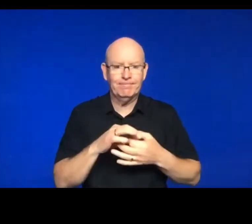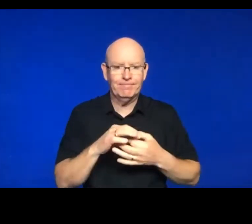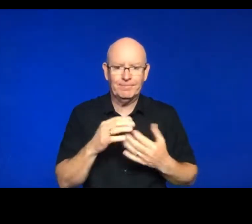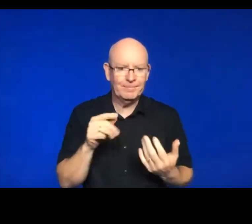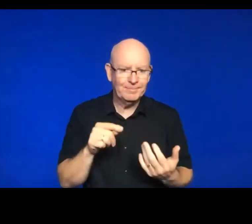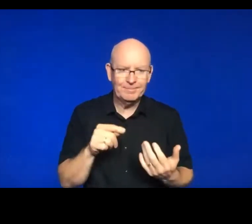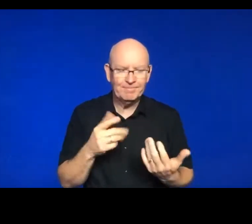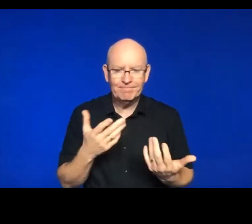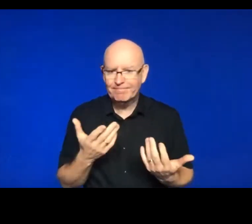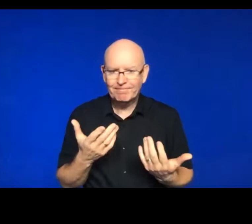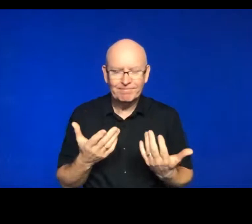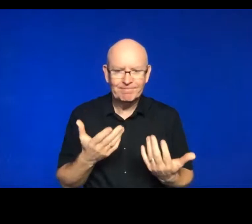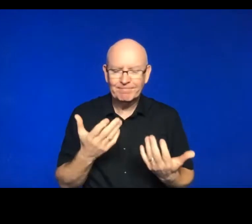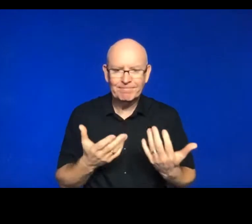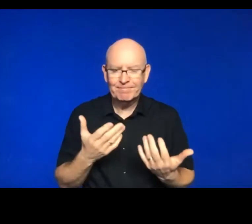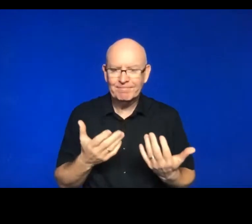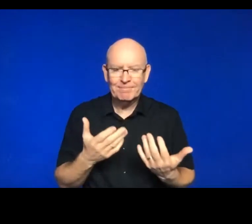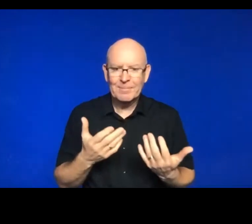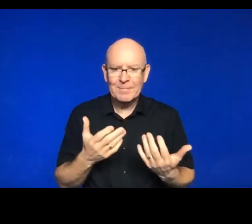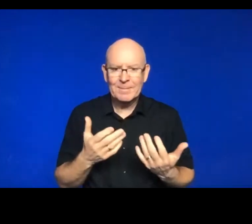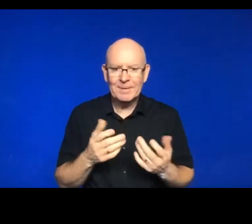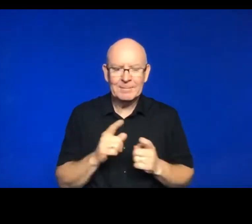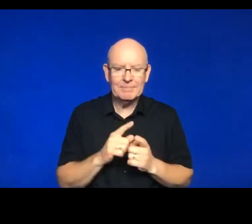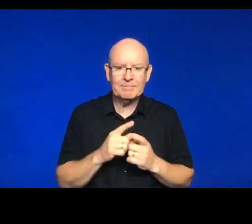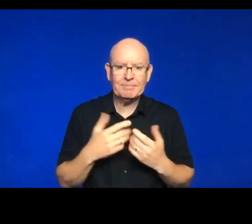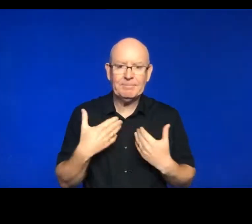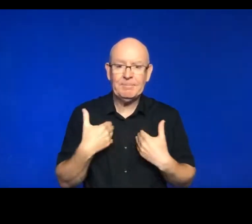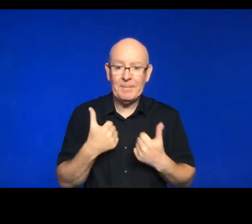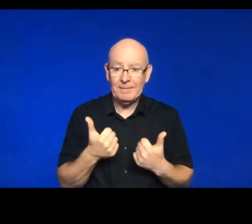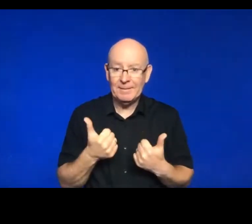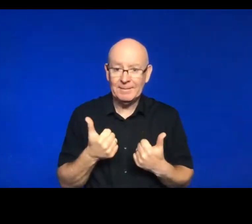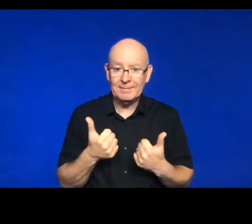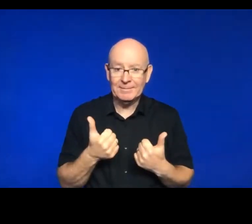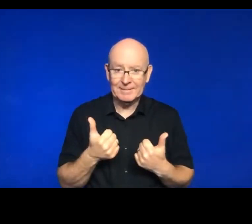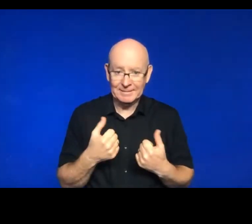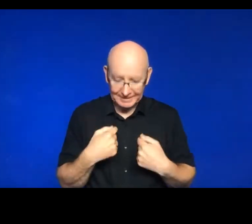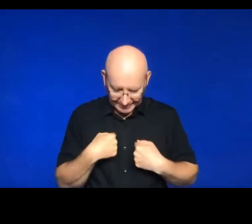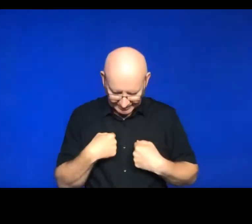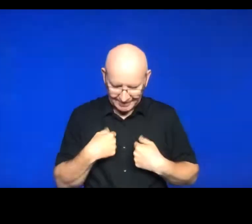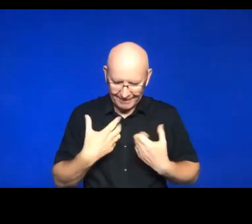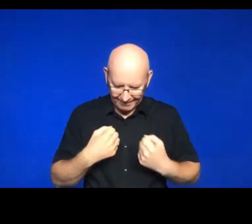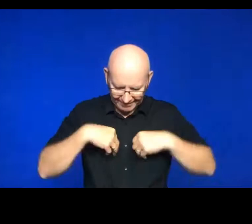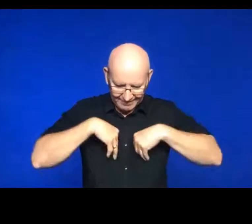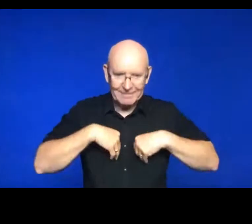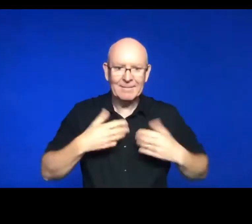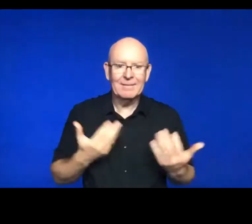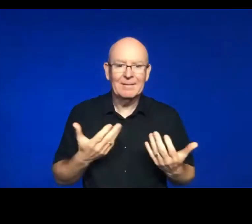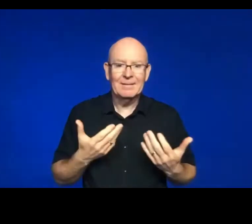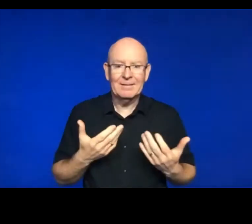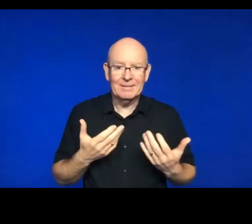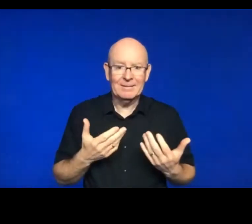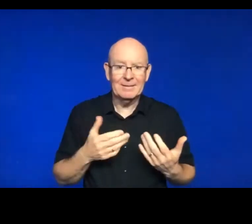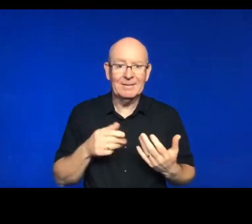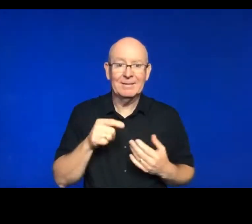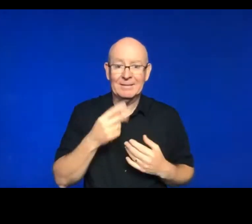with disabilities have an increased risk of getting